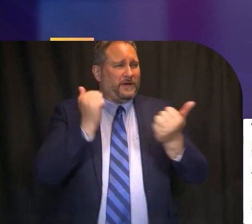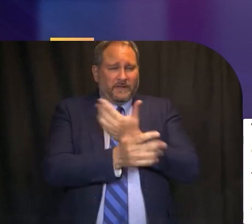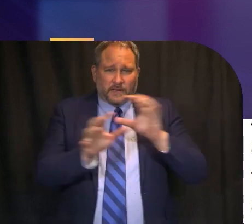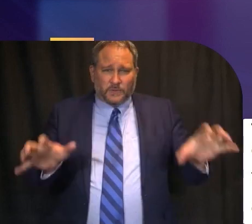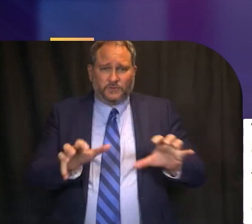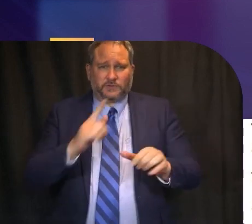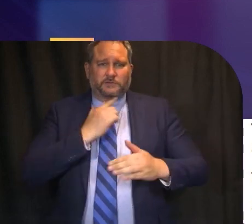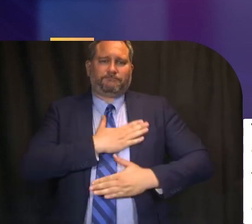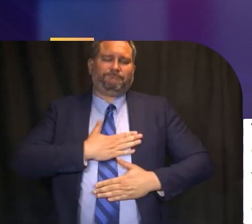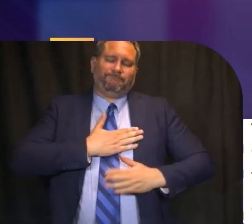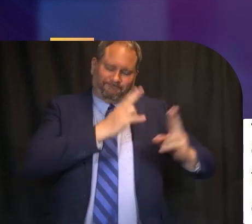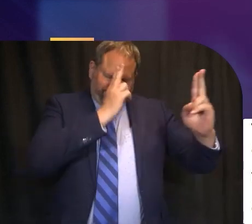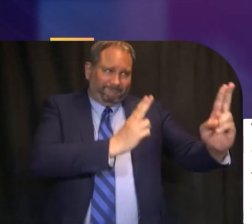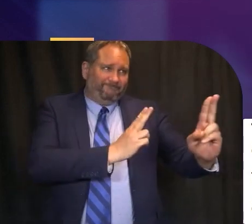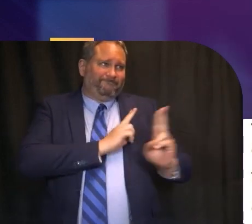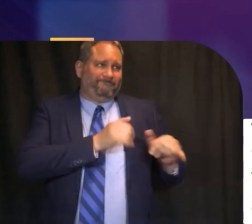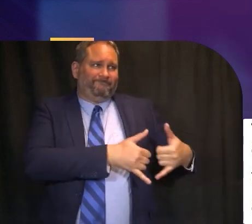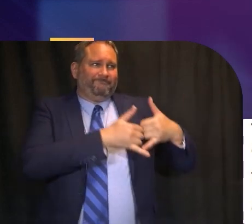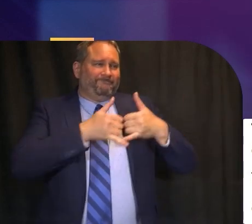we appreciate it.